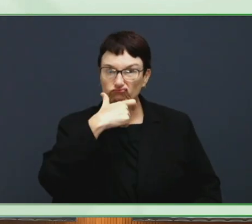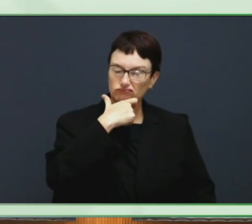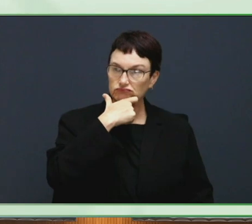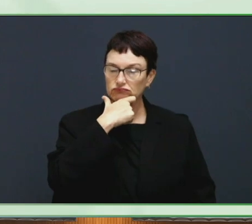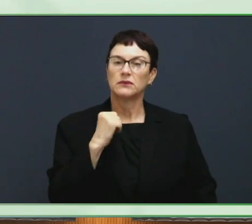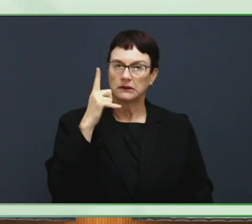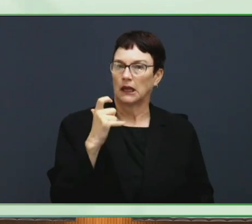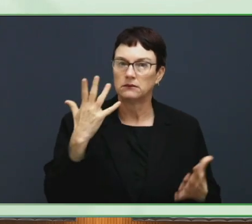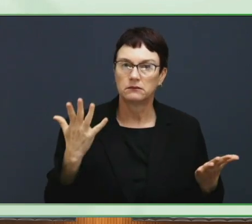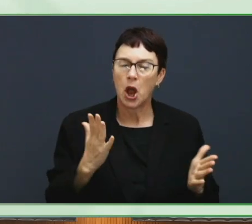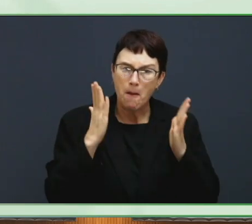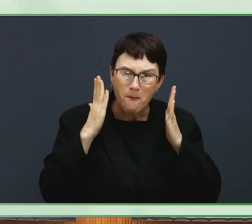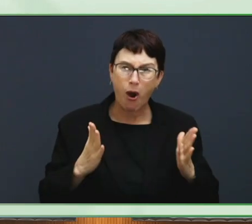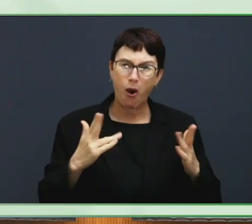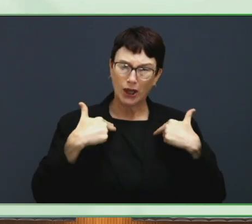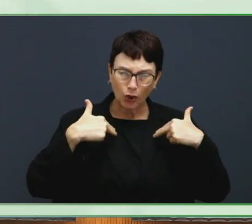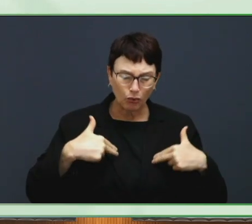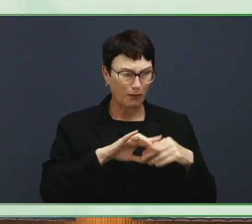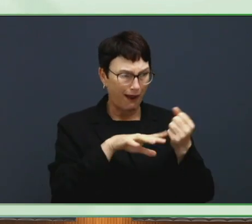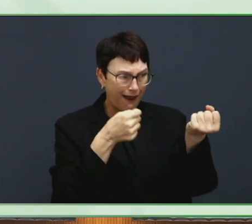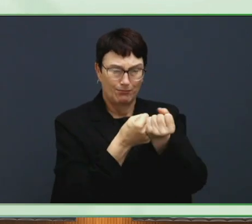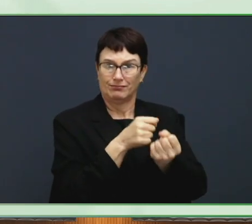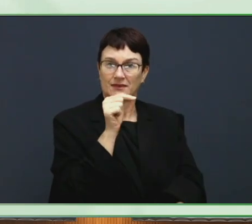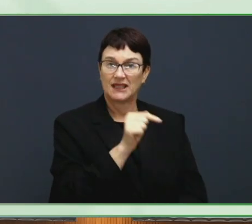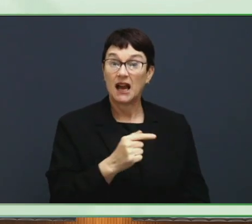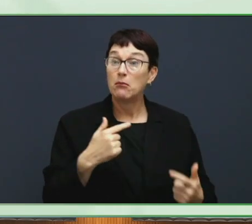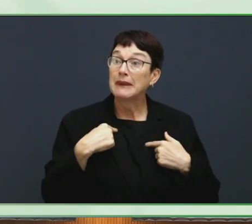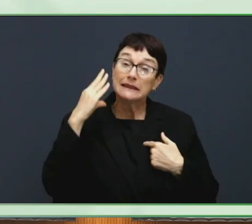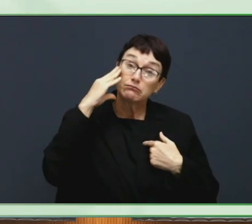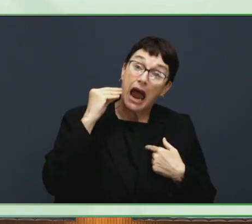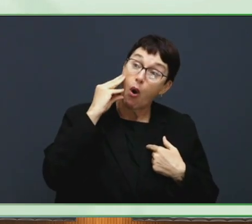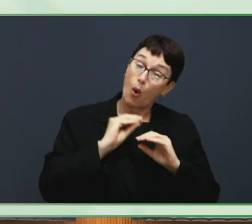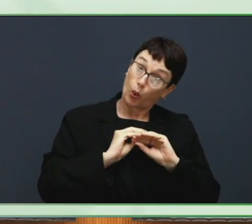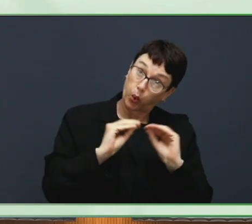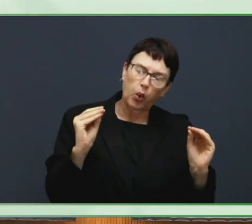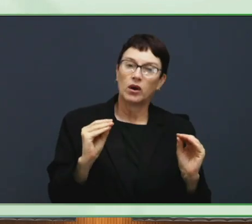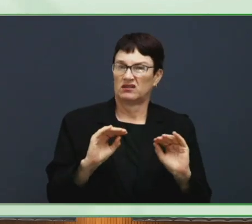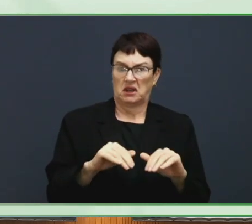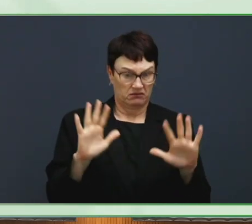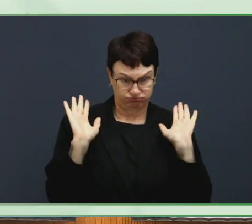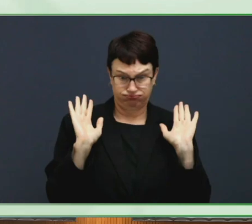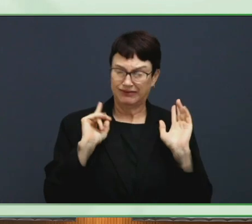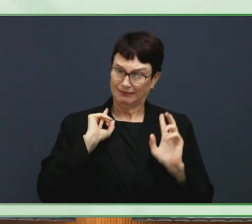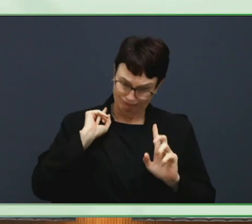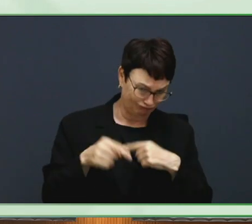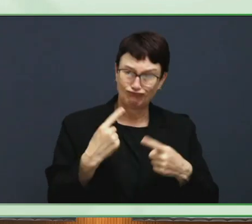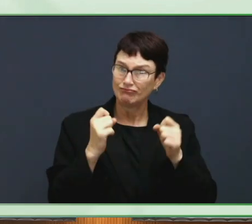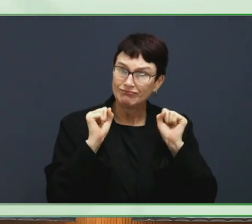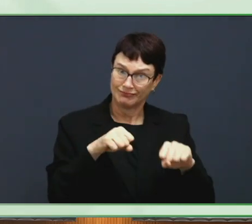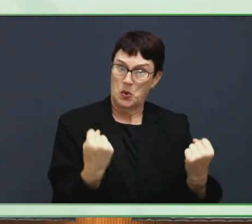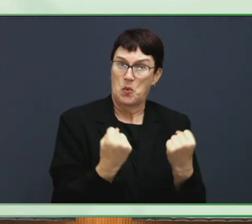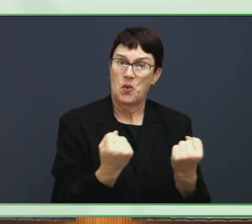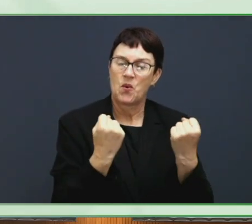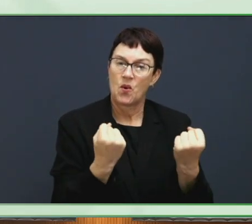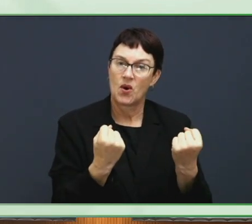though you don't have your experience. But after some time, you start giving your real